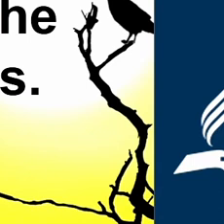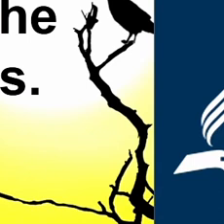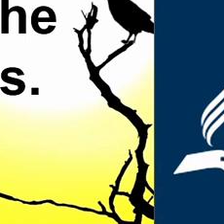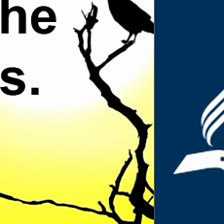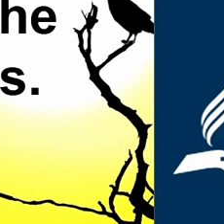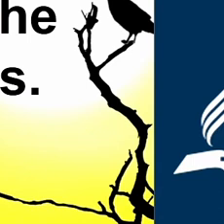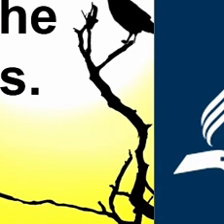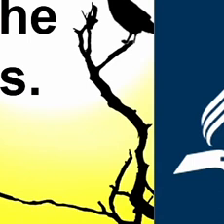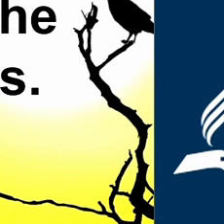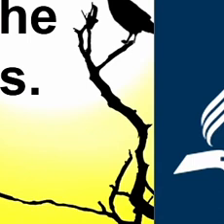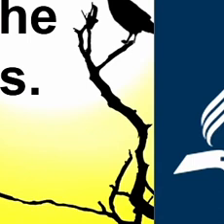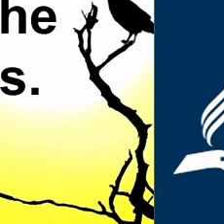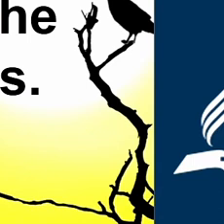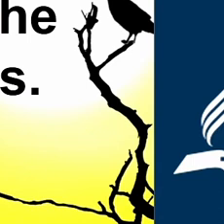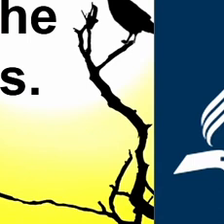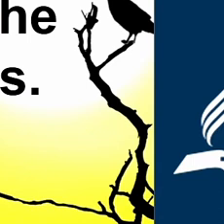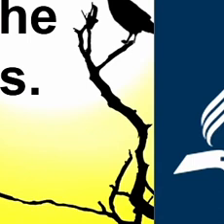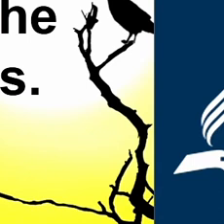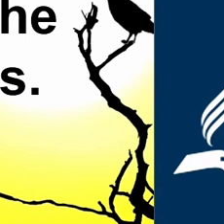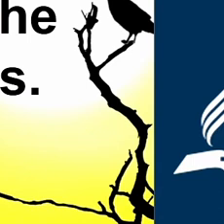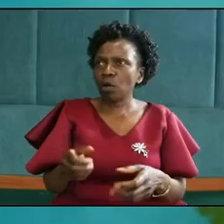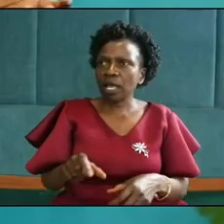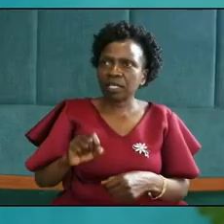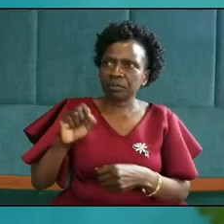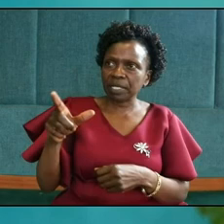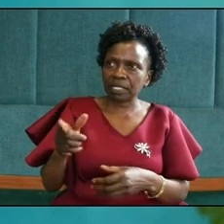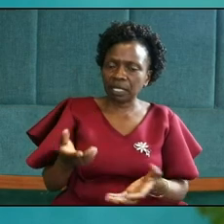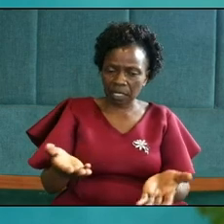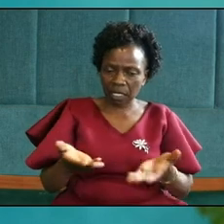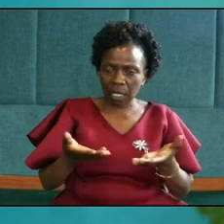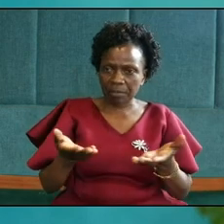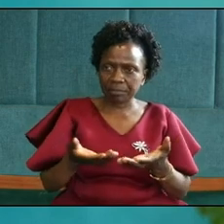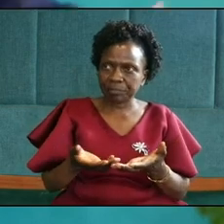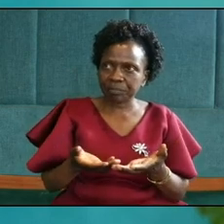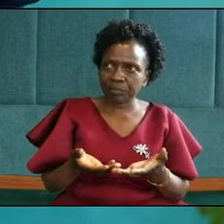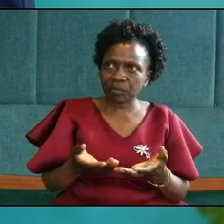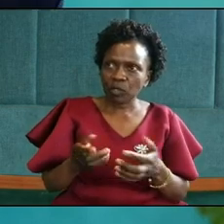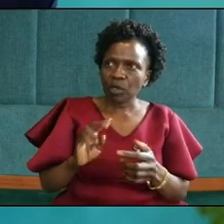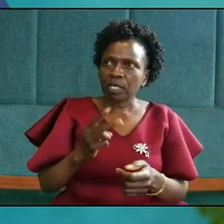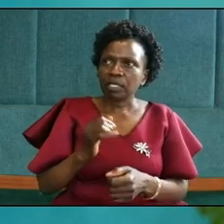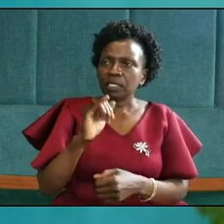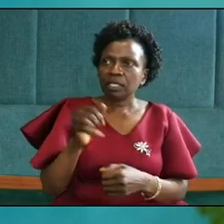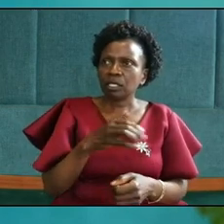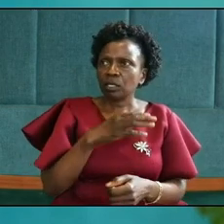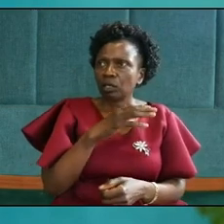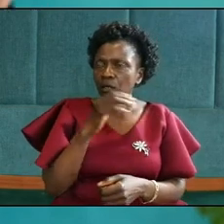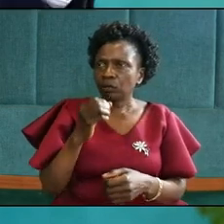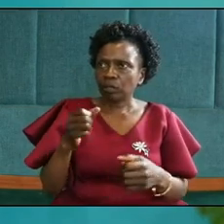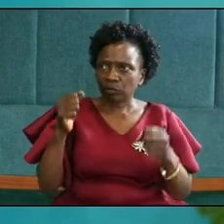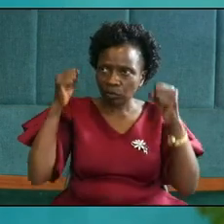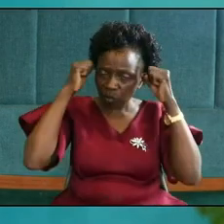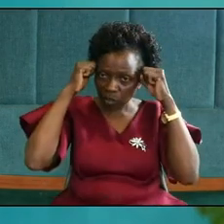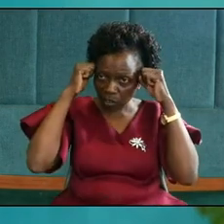posters to begin the ministry. There is no expense in the groundwork. Just a bell, students are